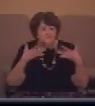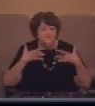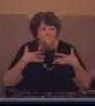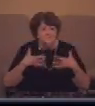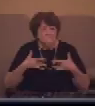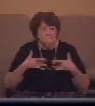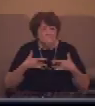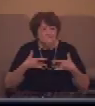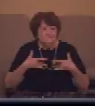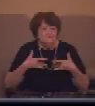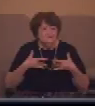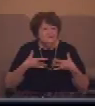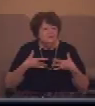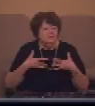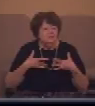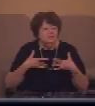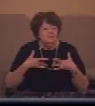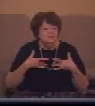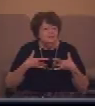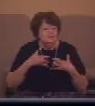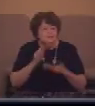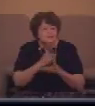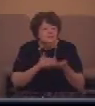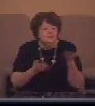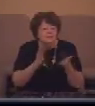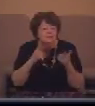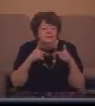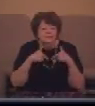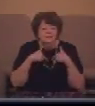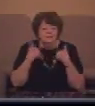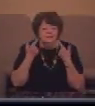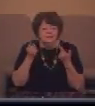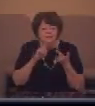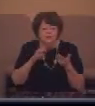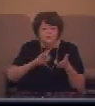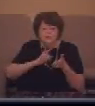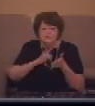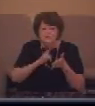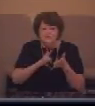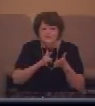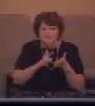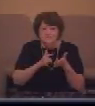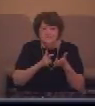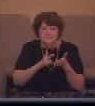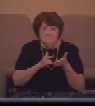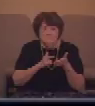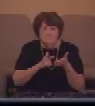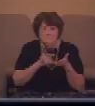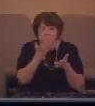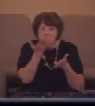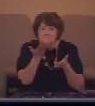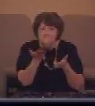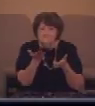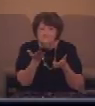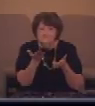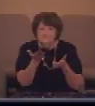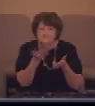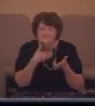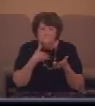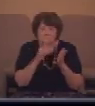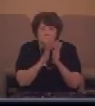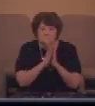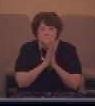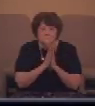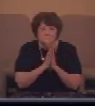and fears dismay. Though some may dwell where these abound, my prayer,